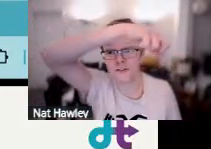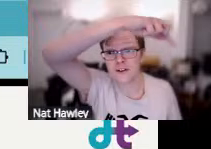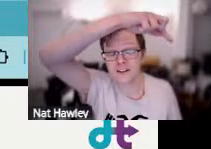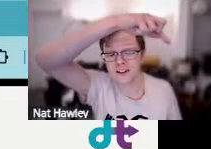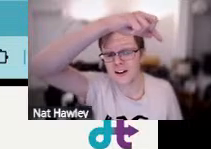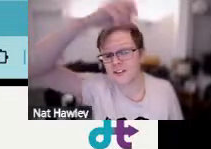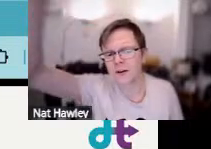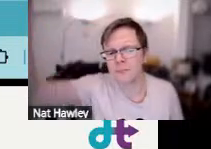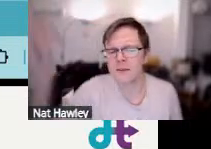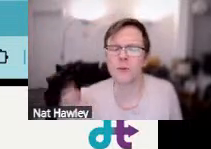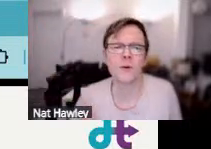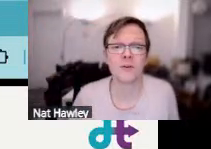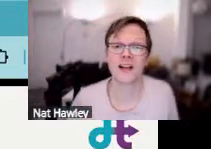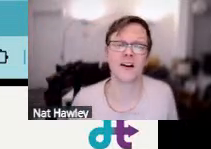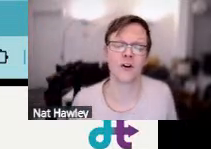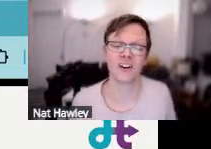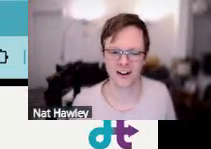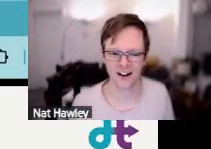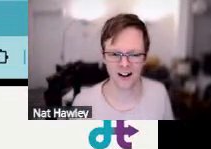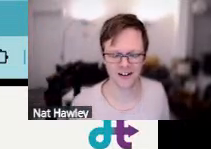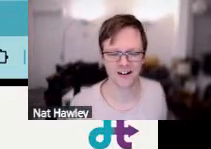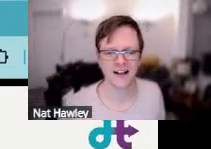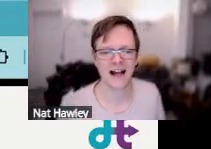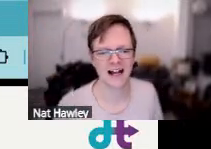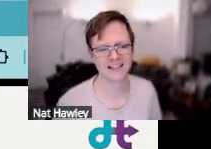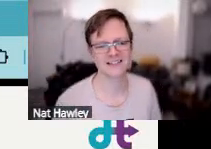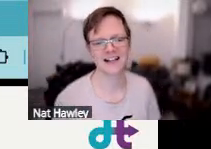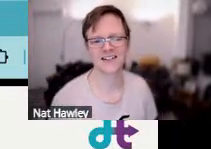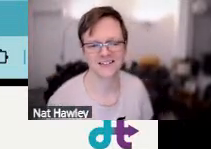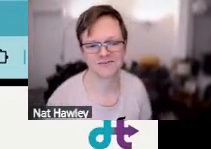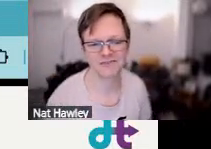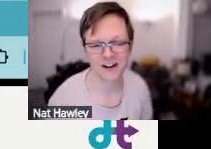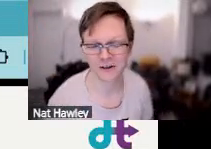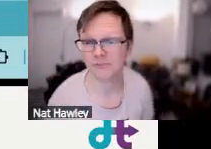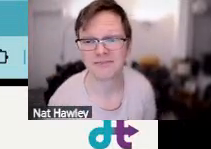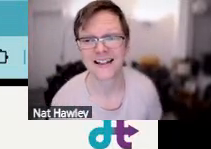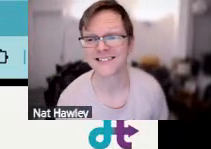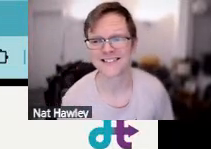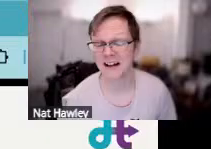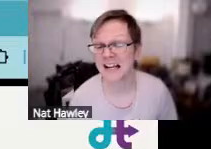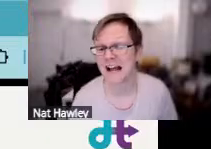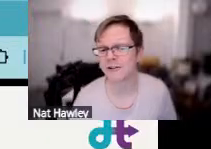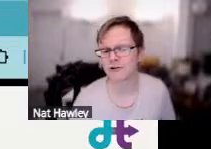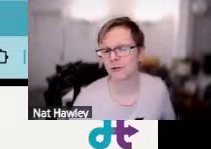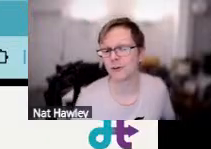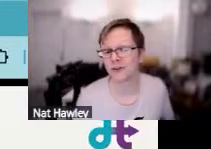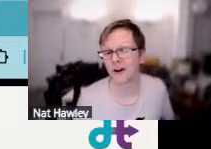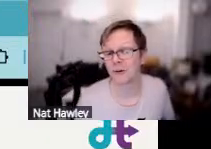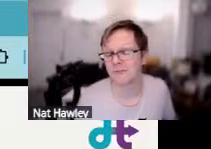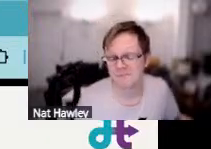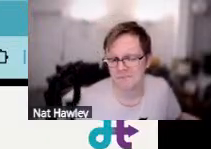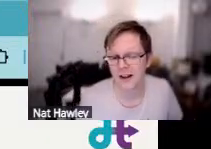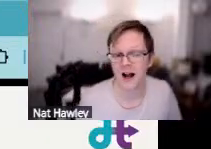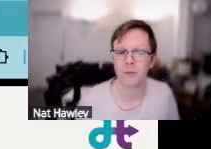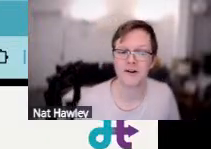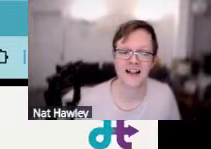are different. Some people will take longer to learn. And that, that's natural. So I wouldn't